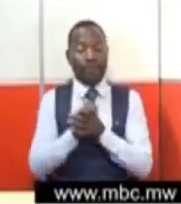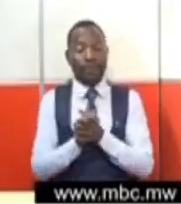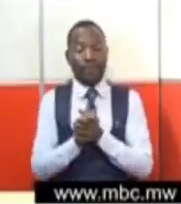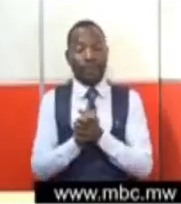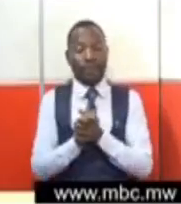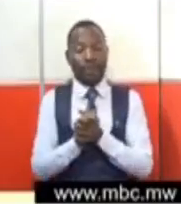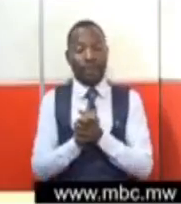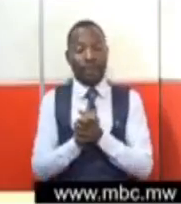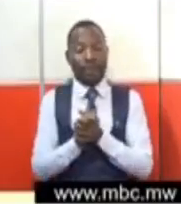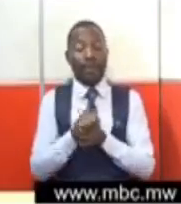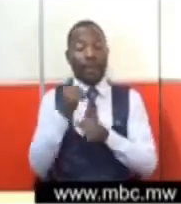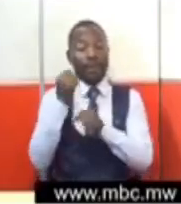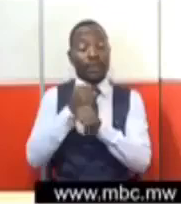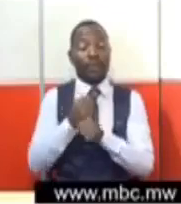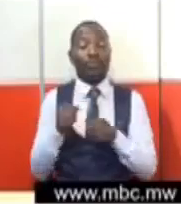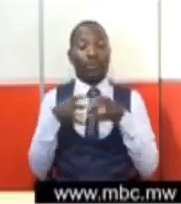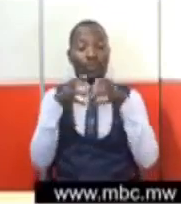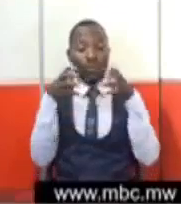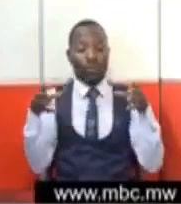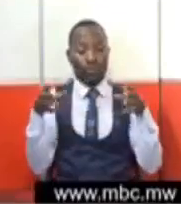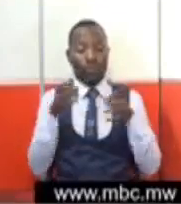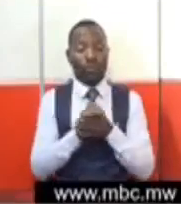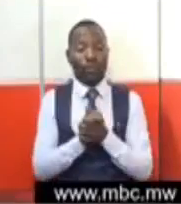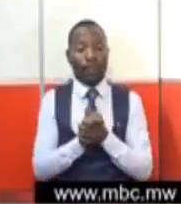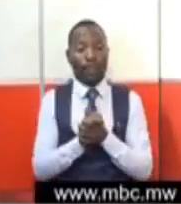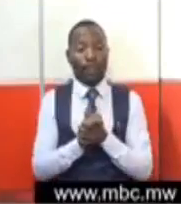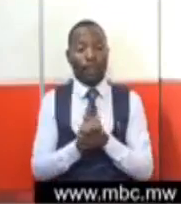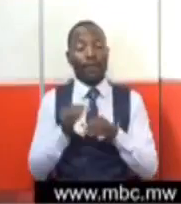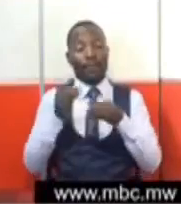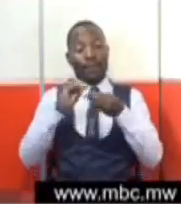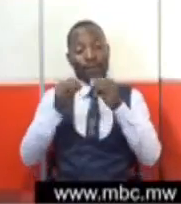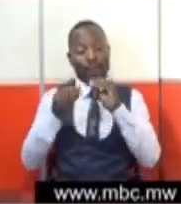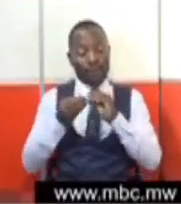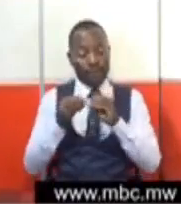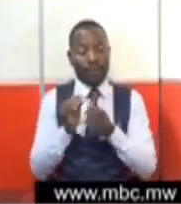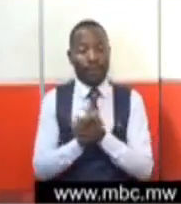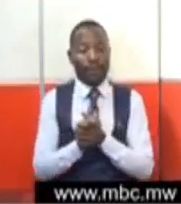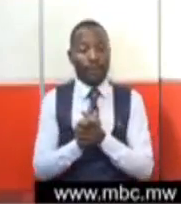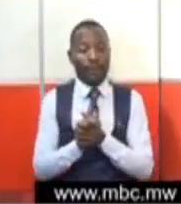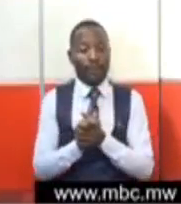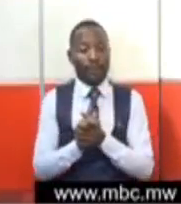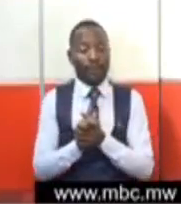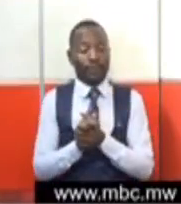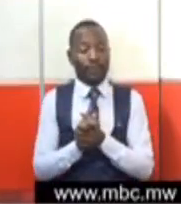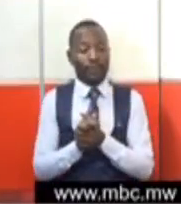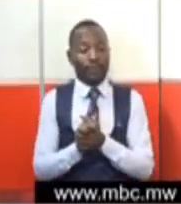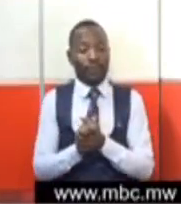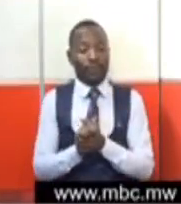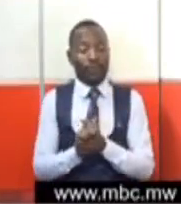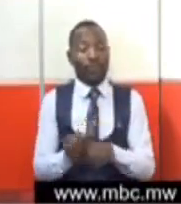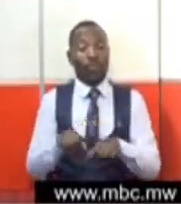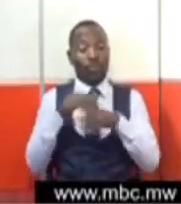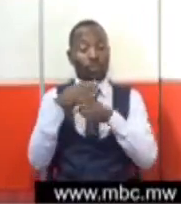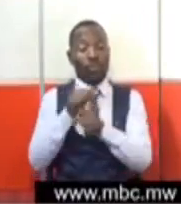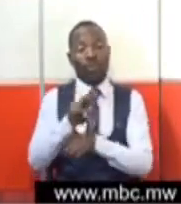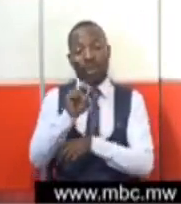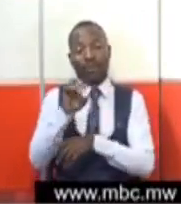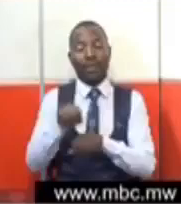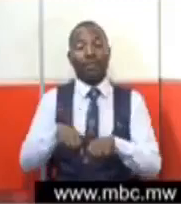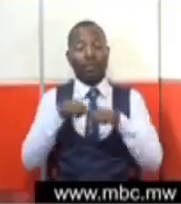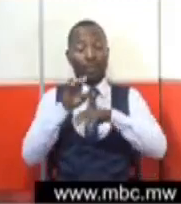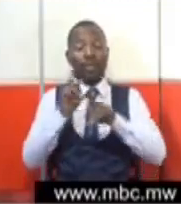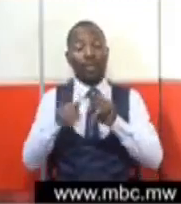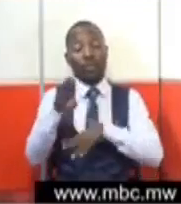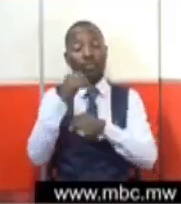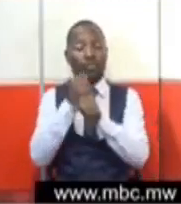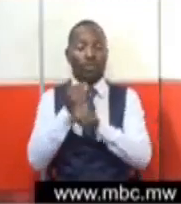the relentless efforts of the Chief Executive Officer of NEF and his management and the entire